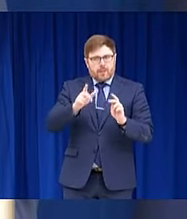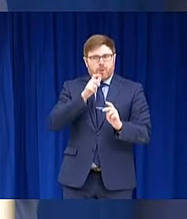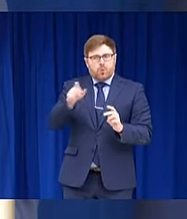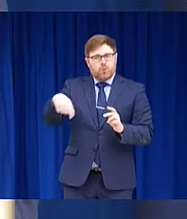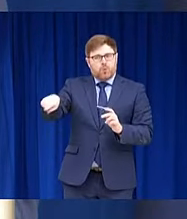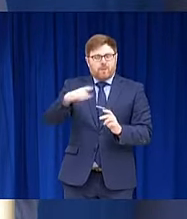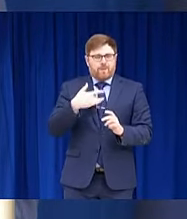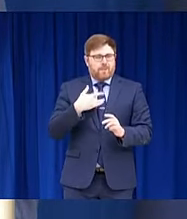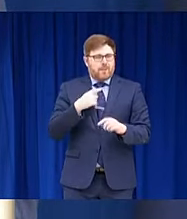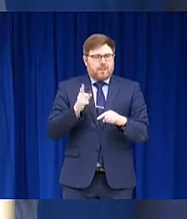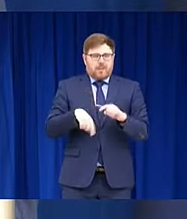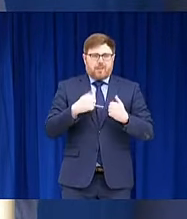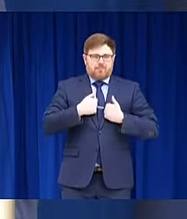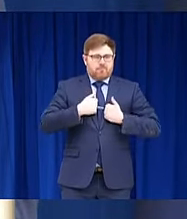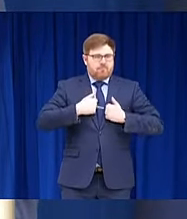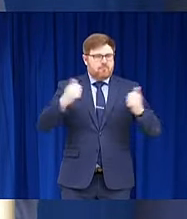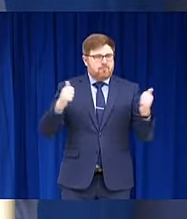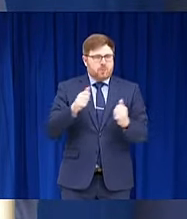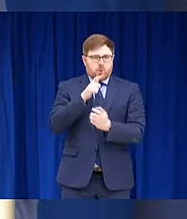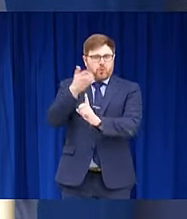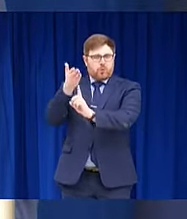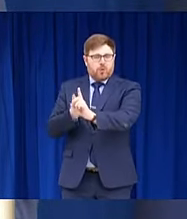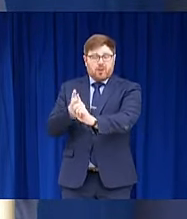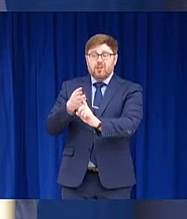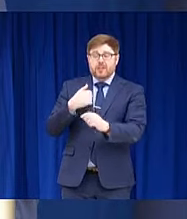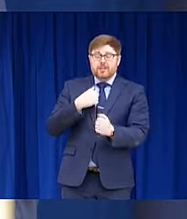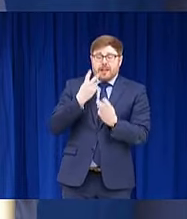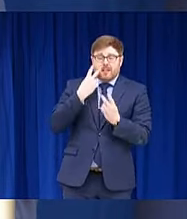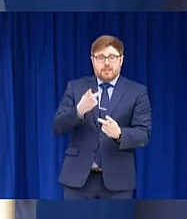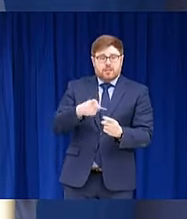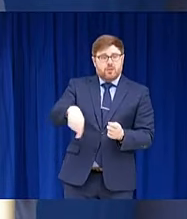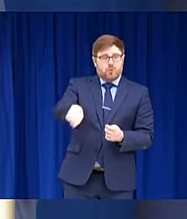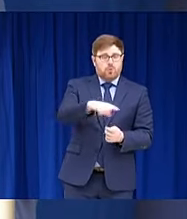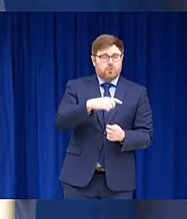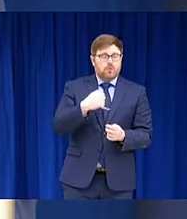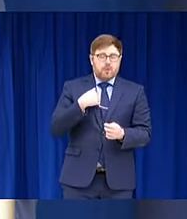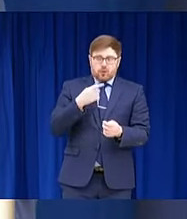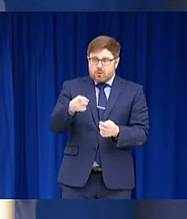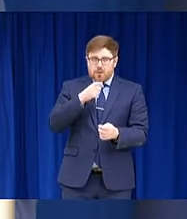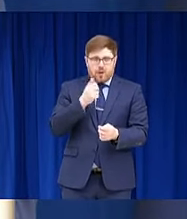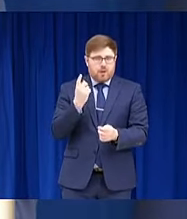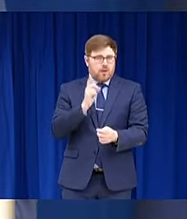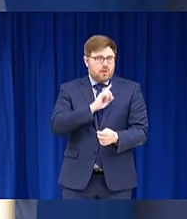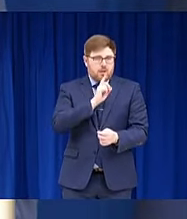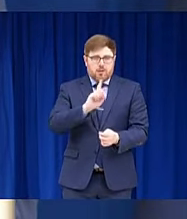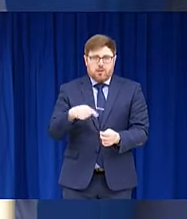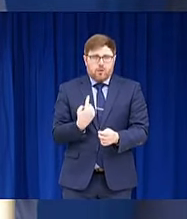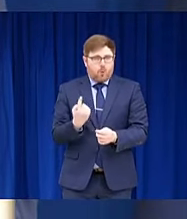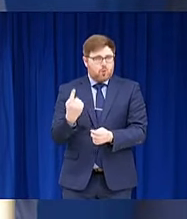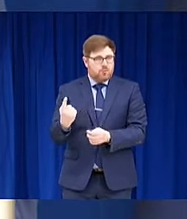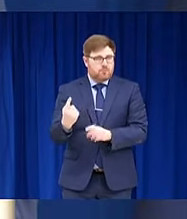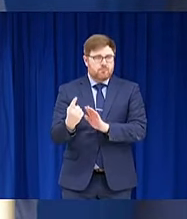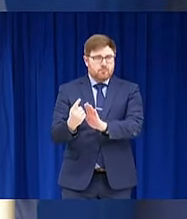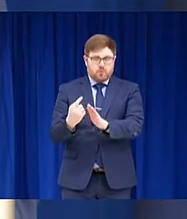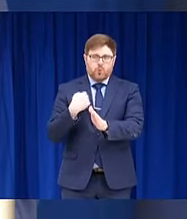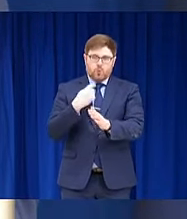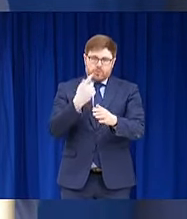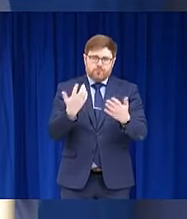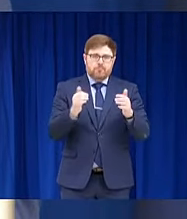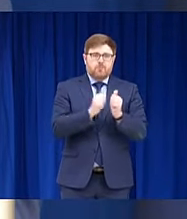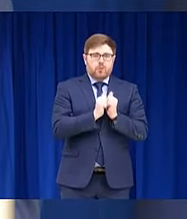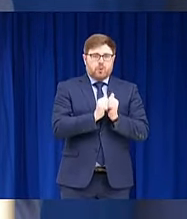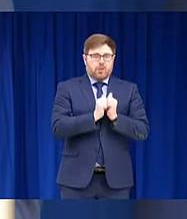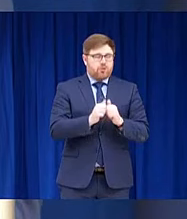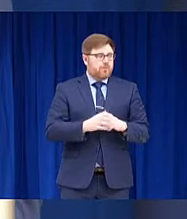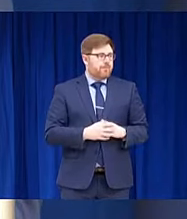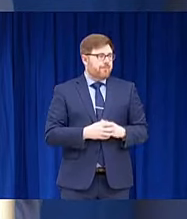you. You're not alone. And I and many others are in your corner. I will leave you with what a role model